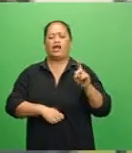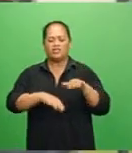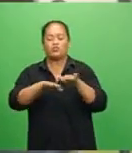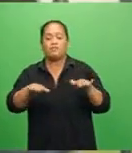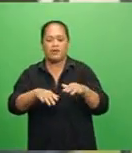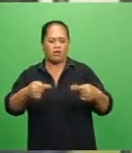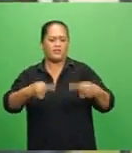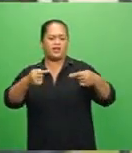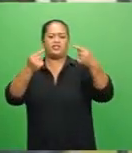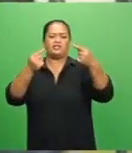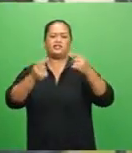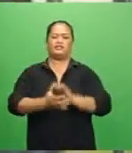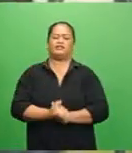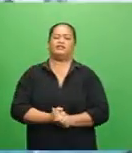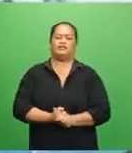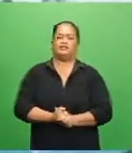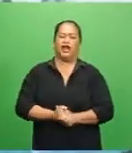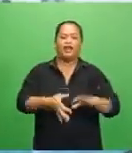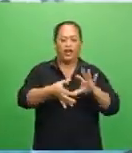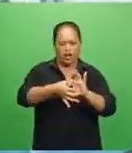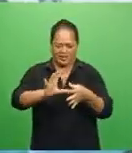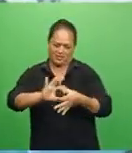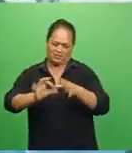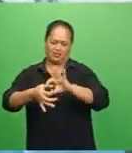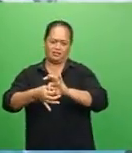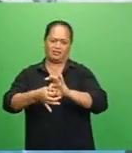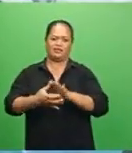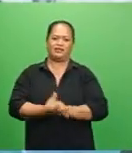If I do go to the Olympics, if not, it's fine.